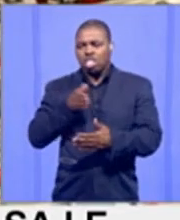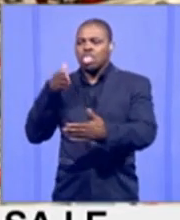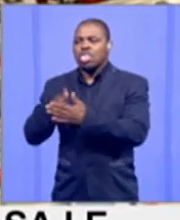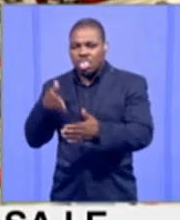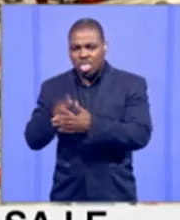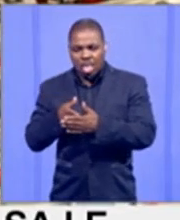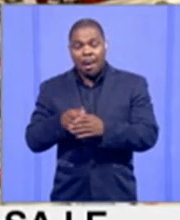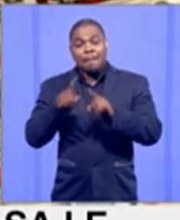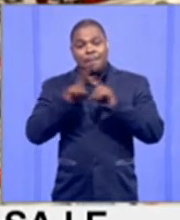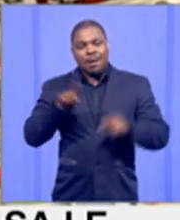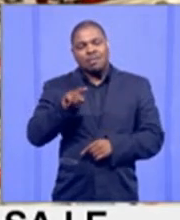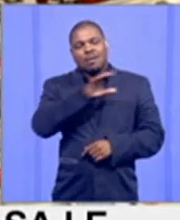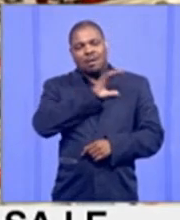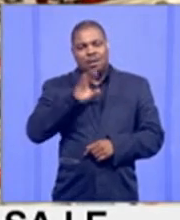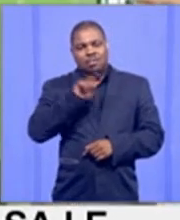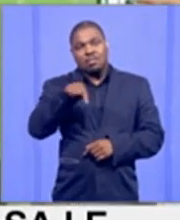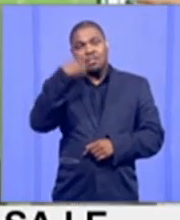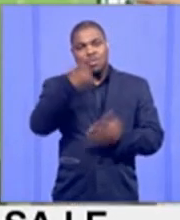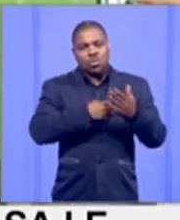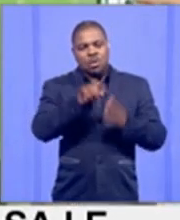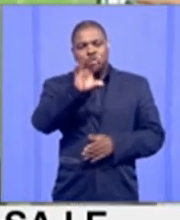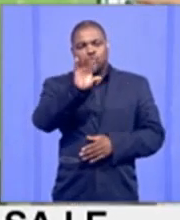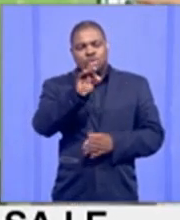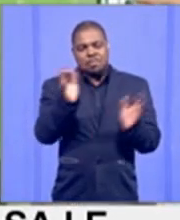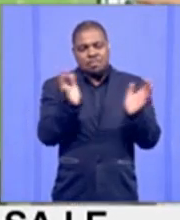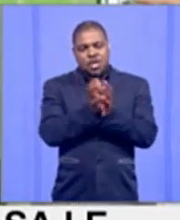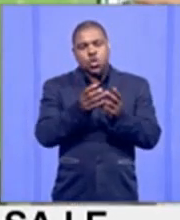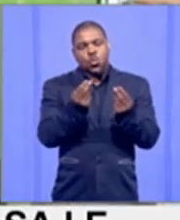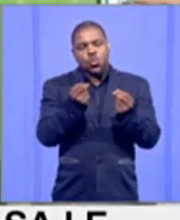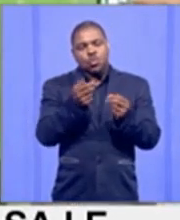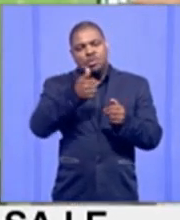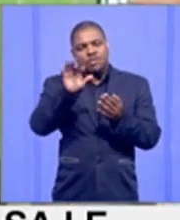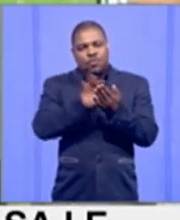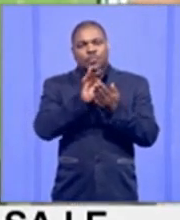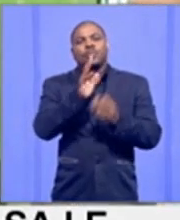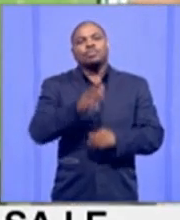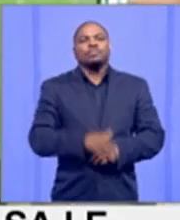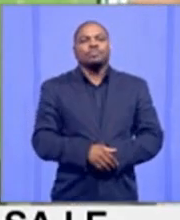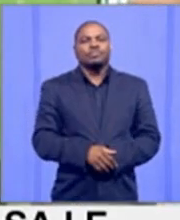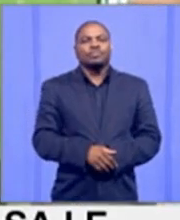masepala le letetse go kopana ka labobedi go kgetha moetapele o moswa.